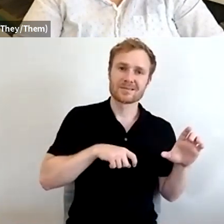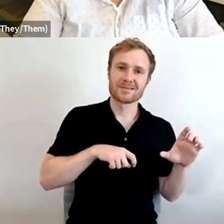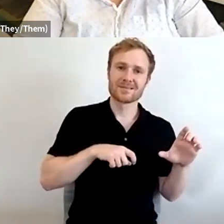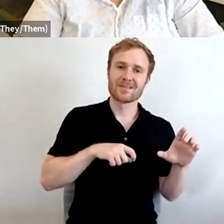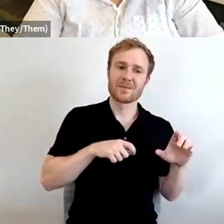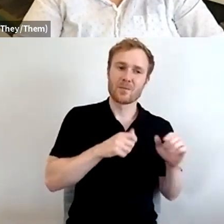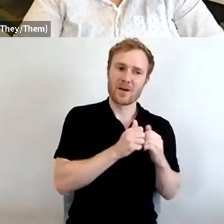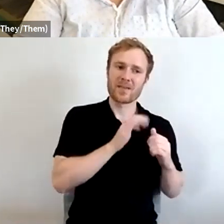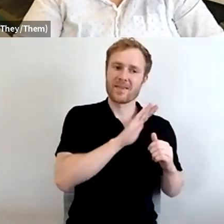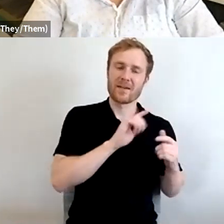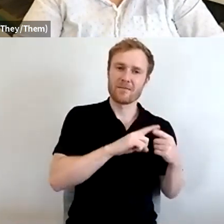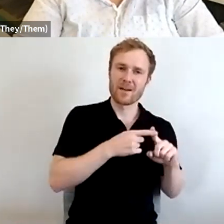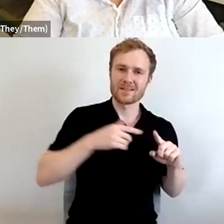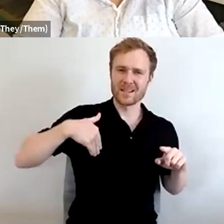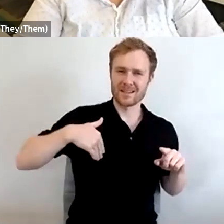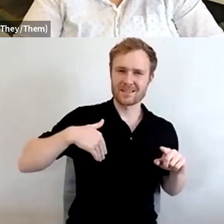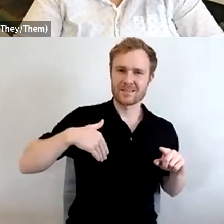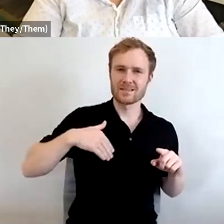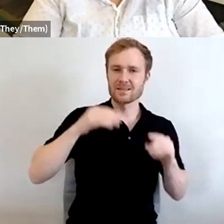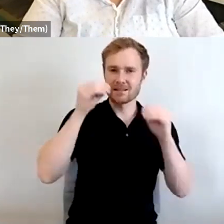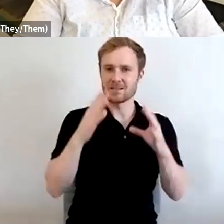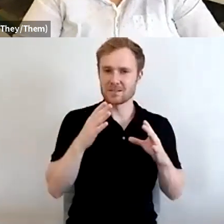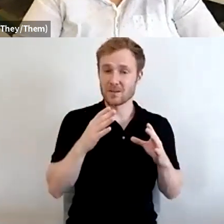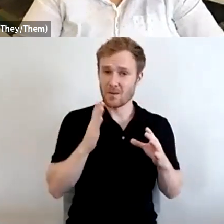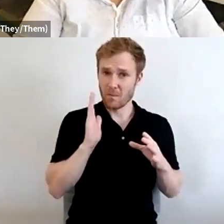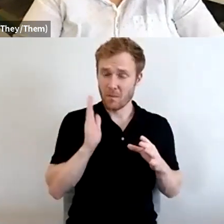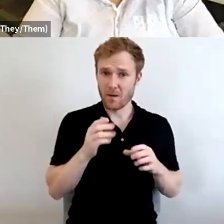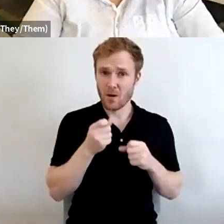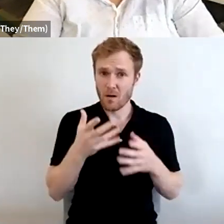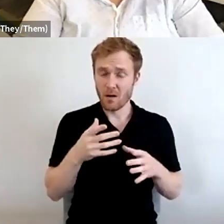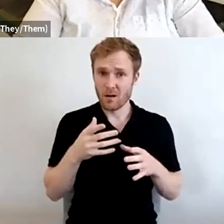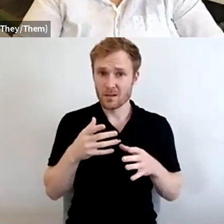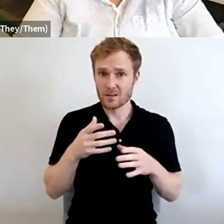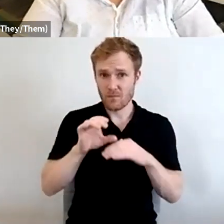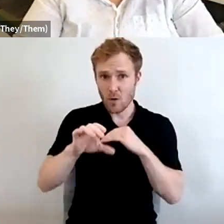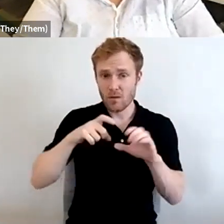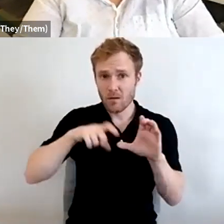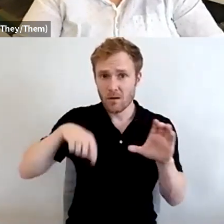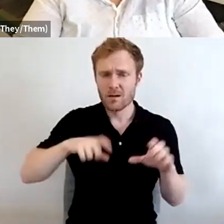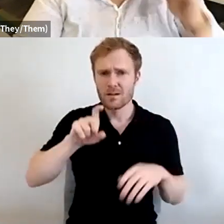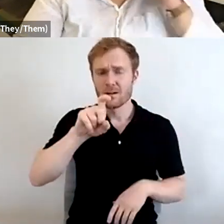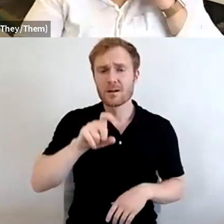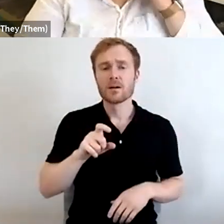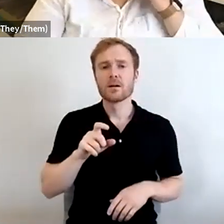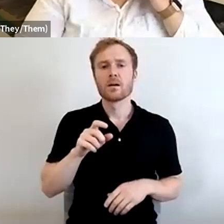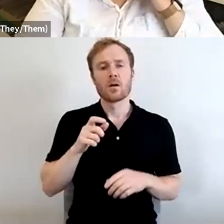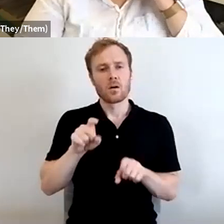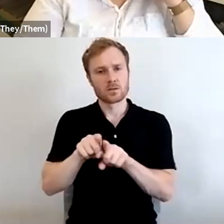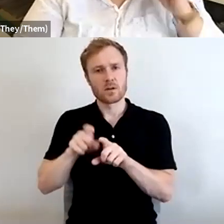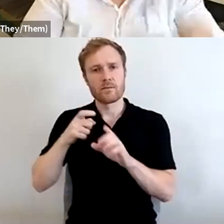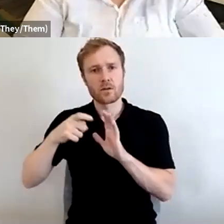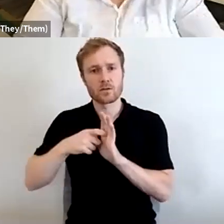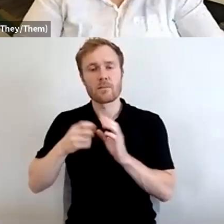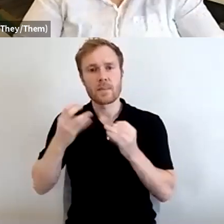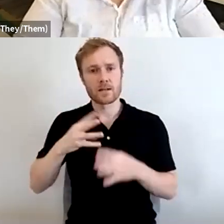that's not okay. The other problem is like that I've noticed is a lot of transgender youth, they can't go